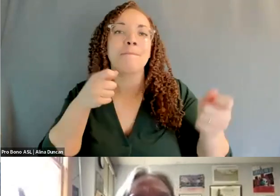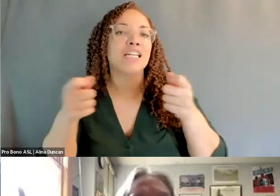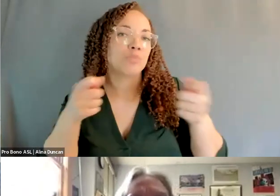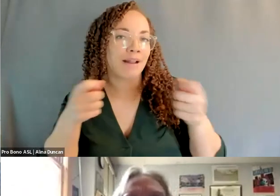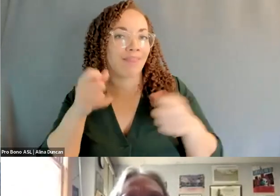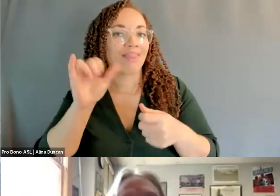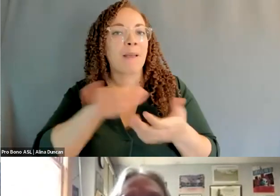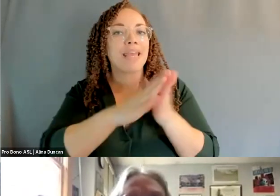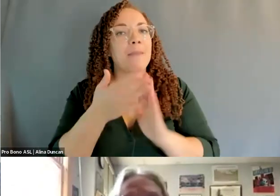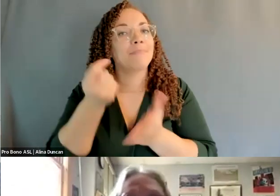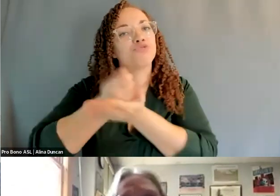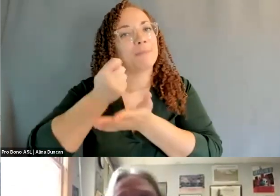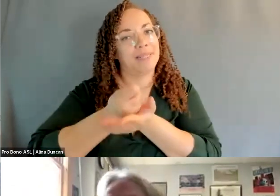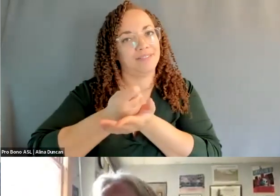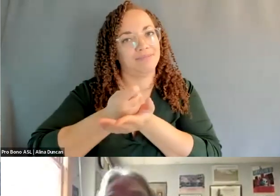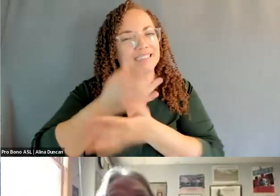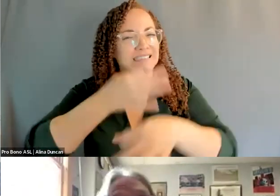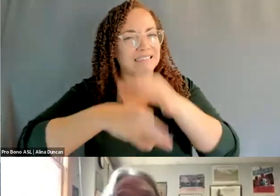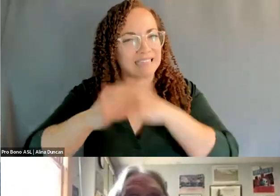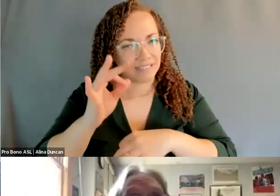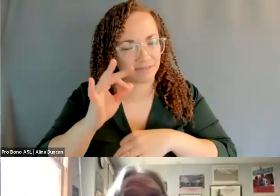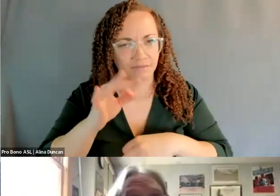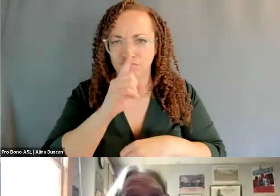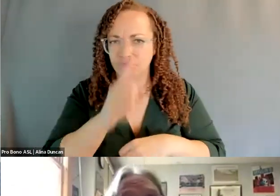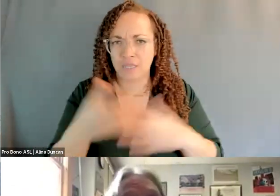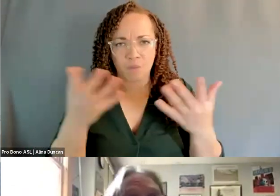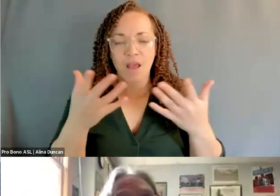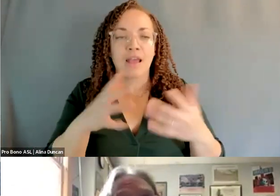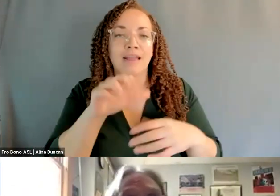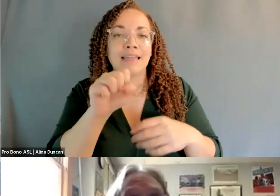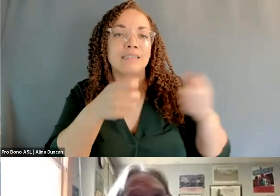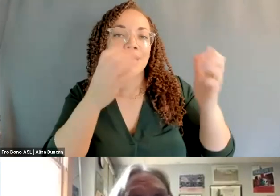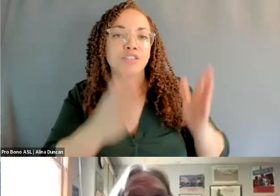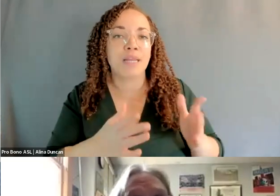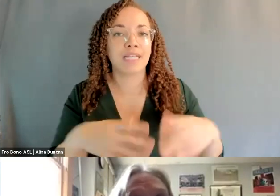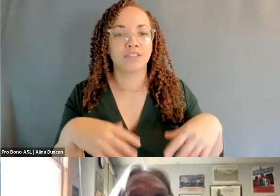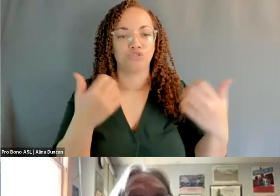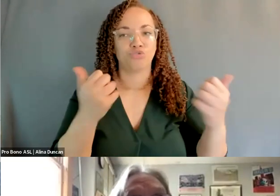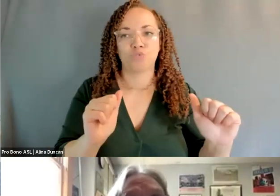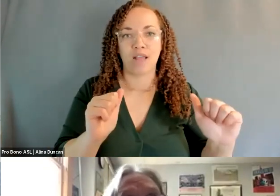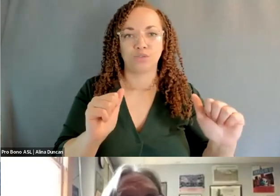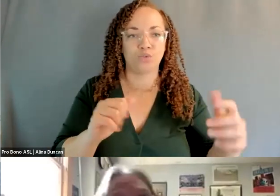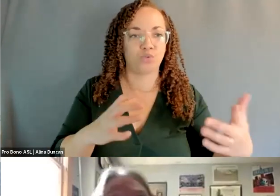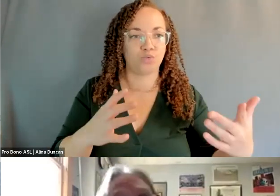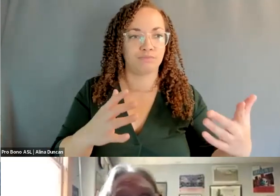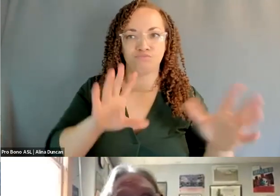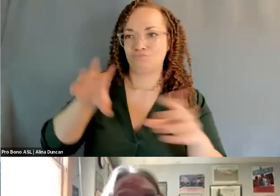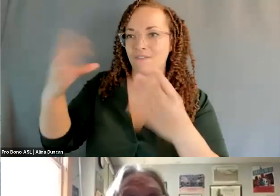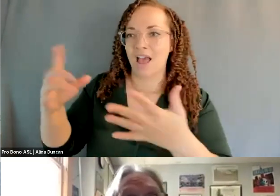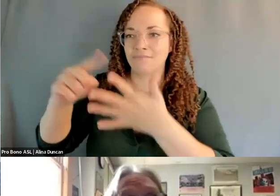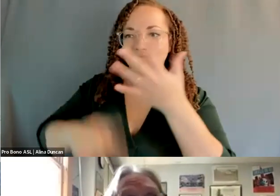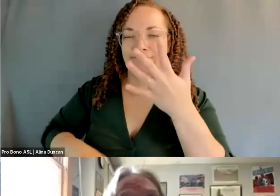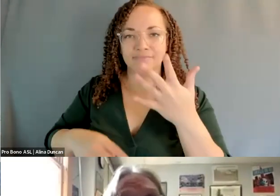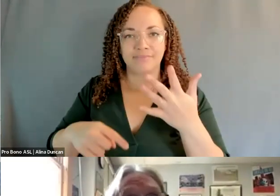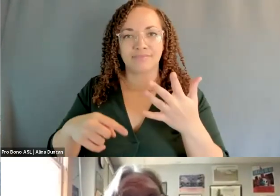modality, when in fact, case management is just trying to hook somebody up with the support systems that they need. So we continued